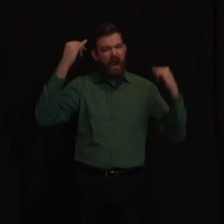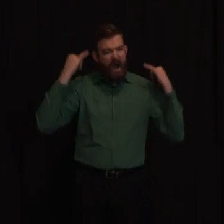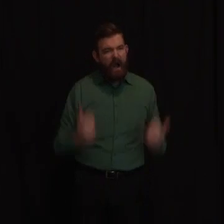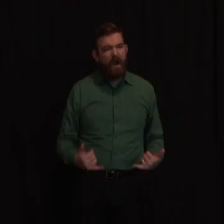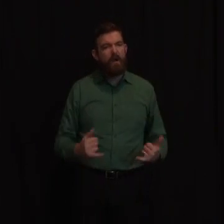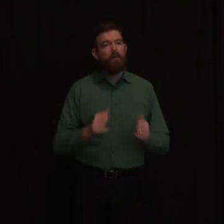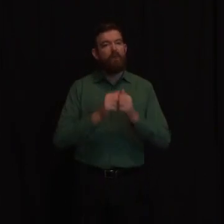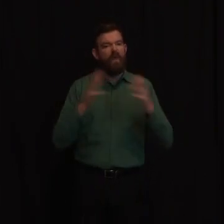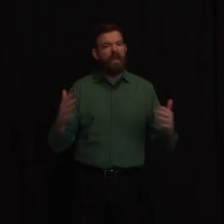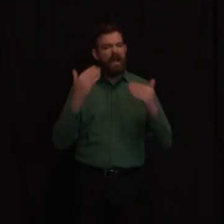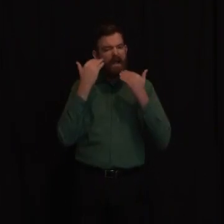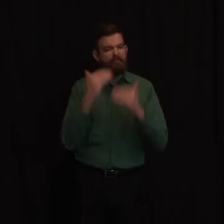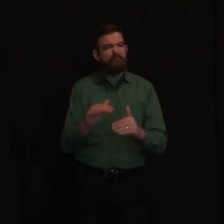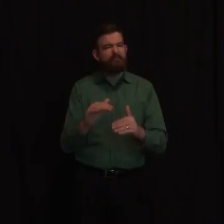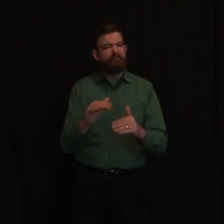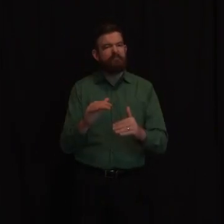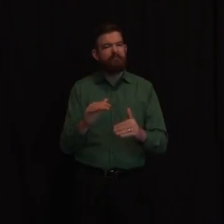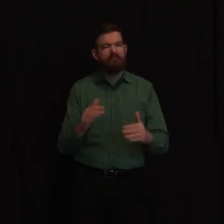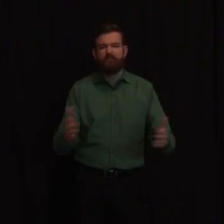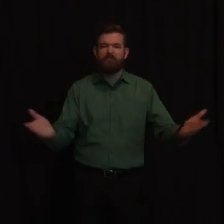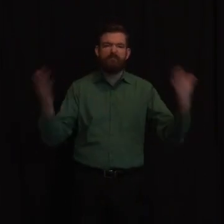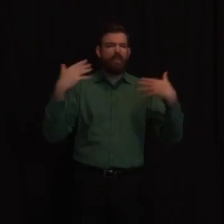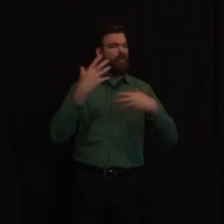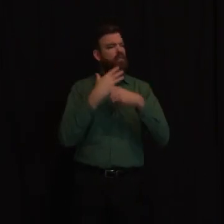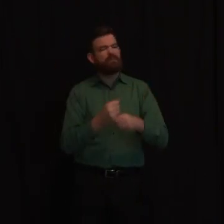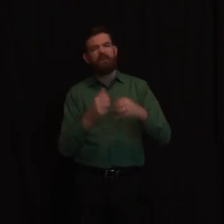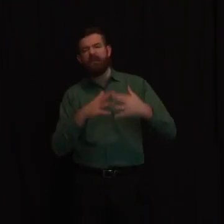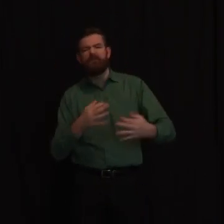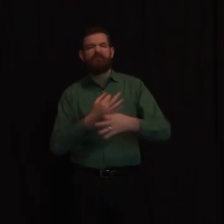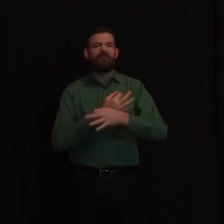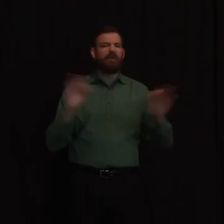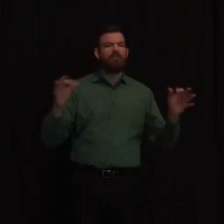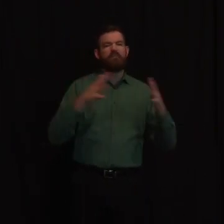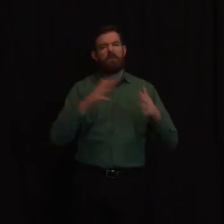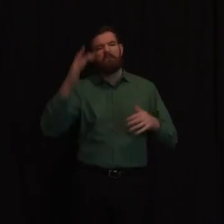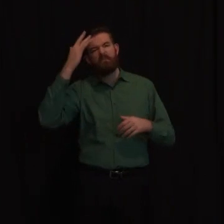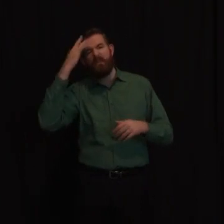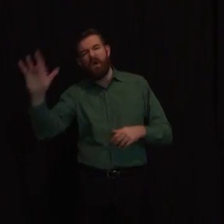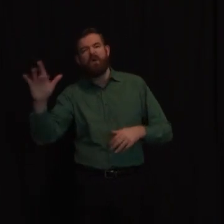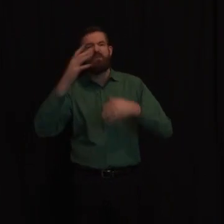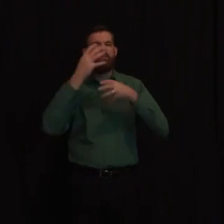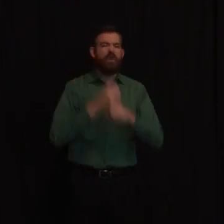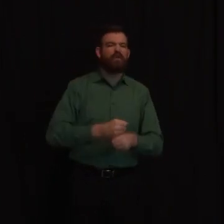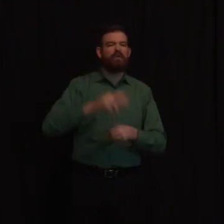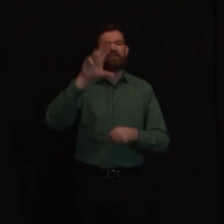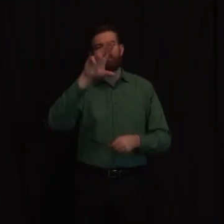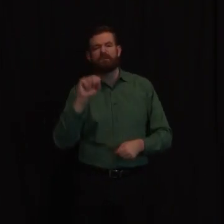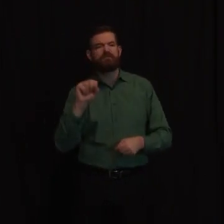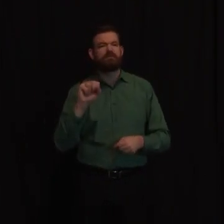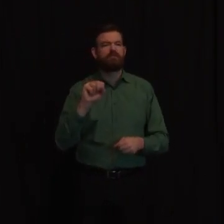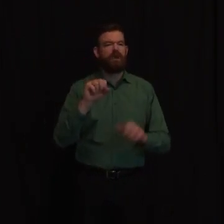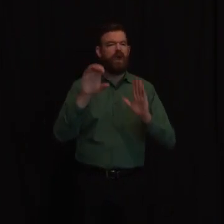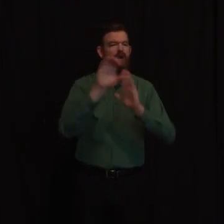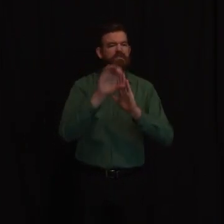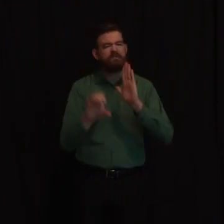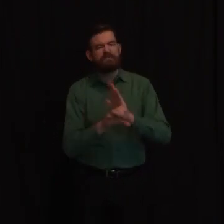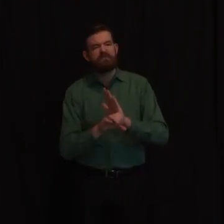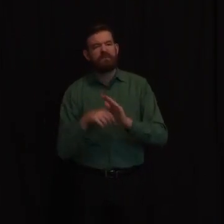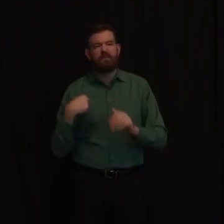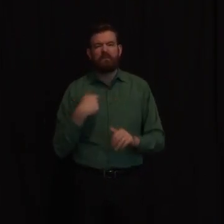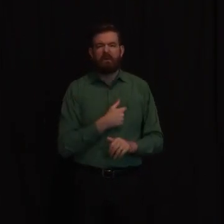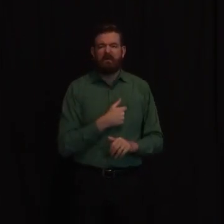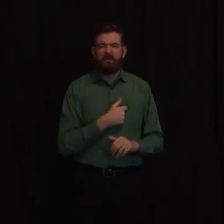restrictions, trust American freedom, ingenuity, and the U.S. Constitution, untie the hands of the private sector so